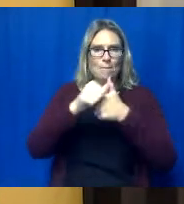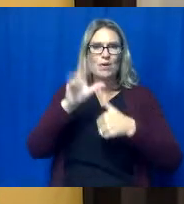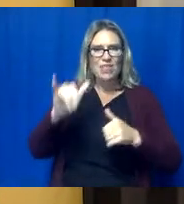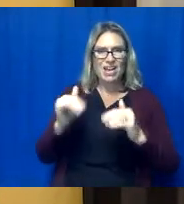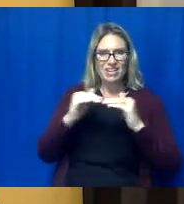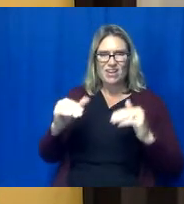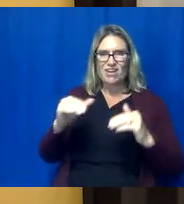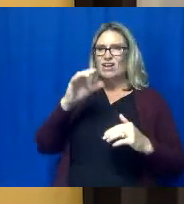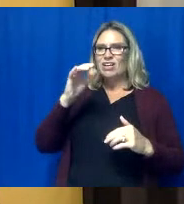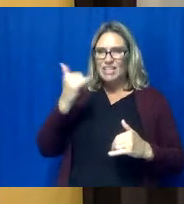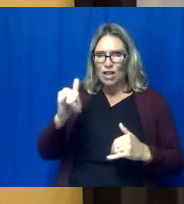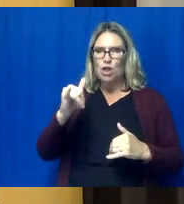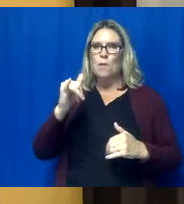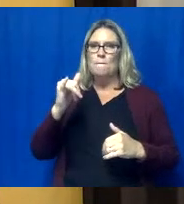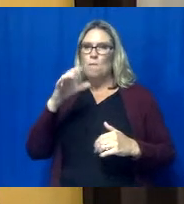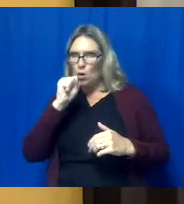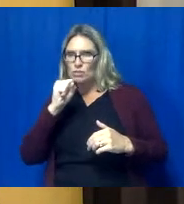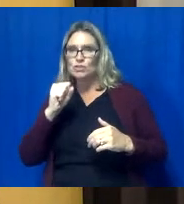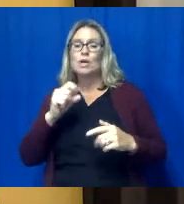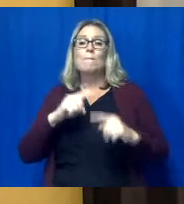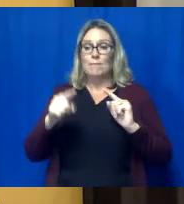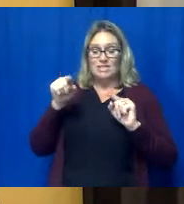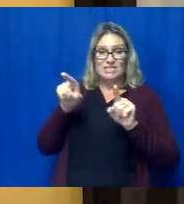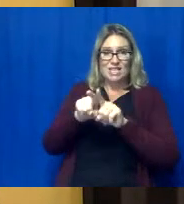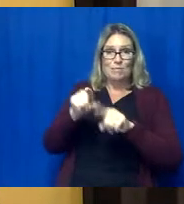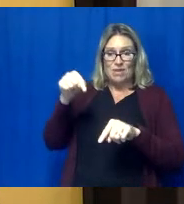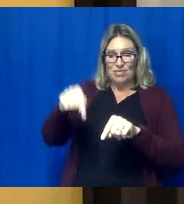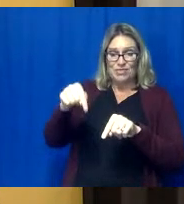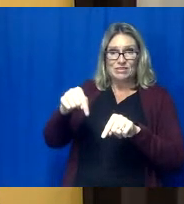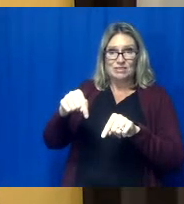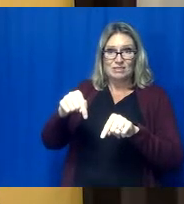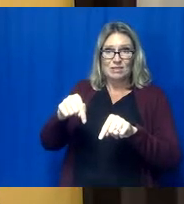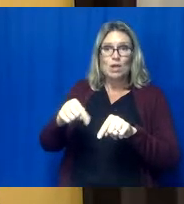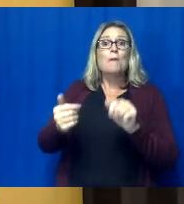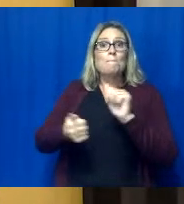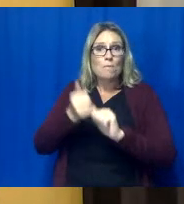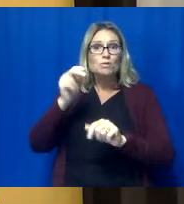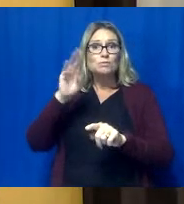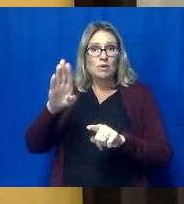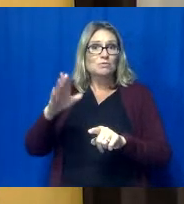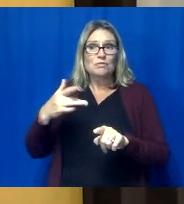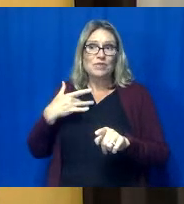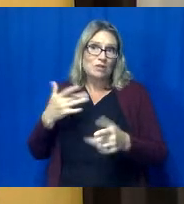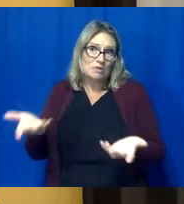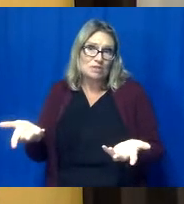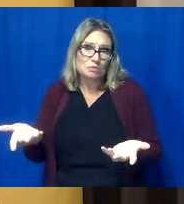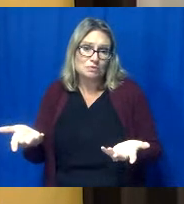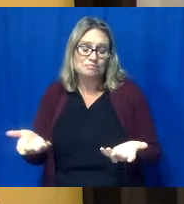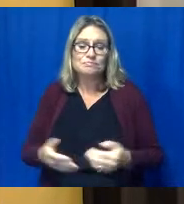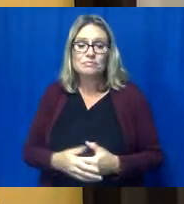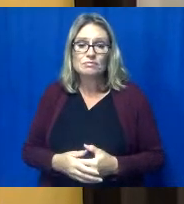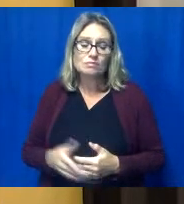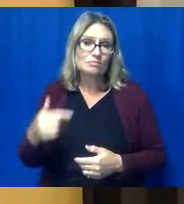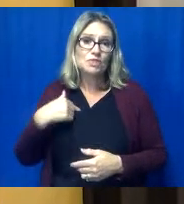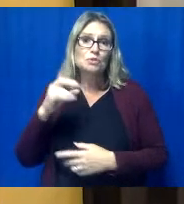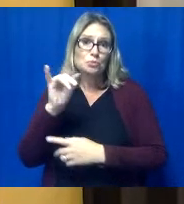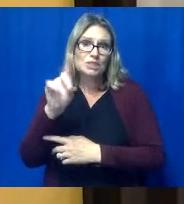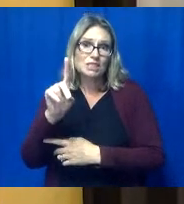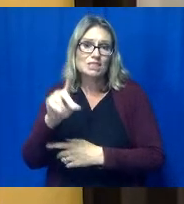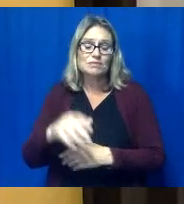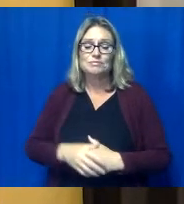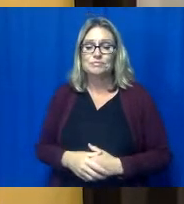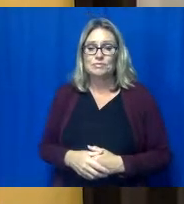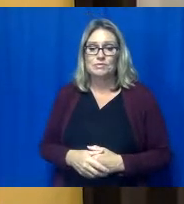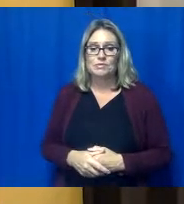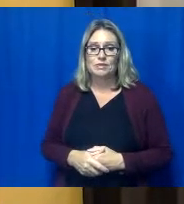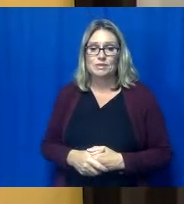one? I would say yes, and I think most New Brunswickers would agree with that. Yes, we did. But I would also